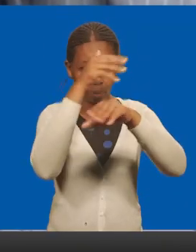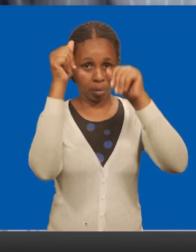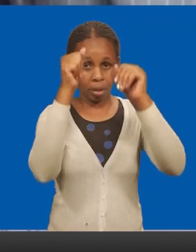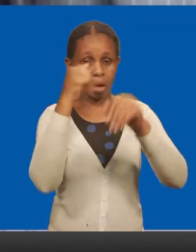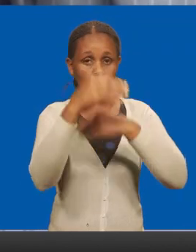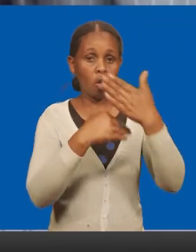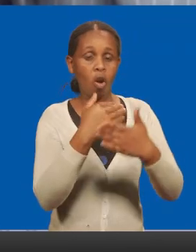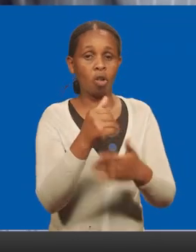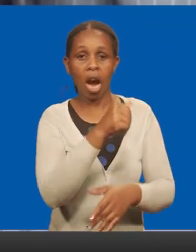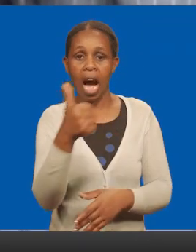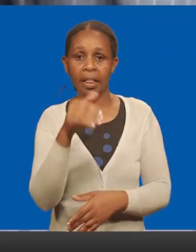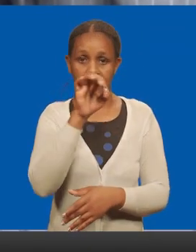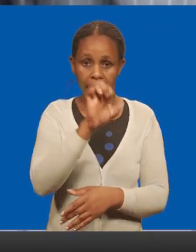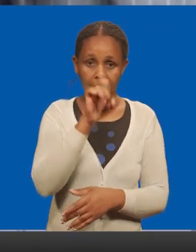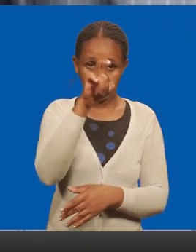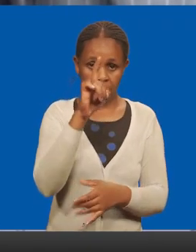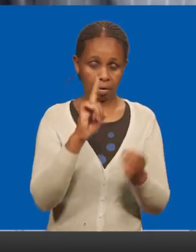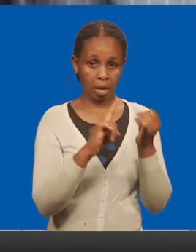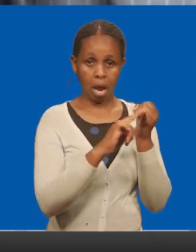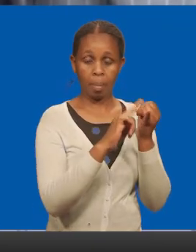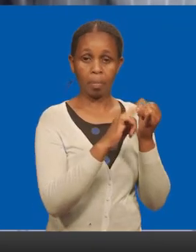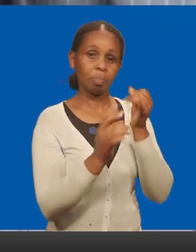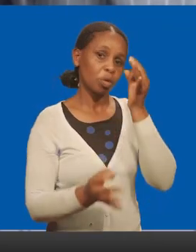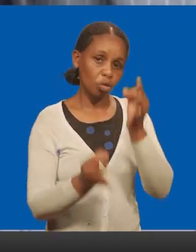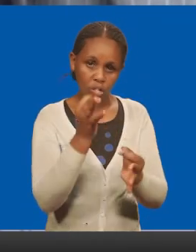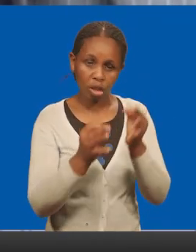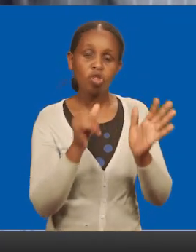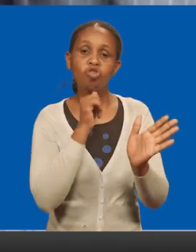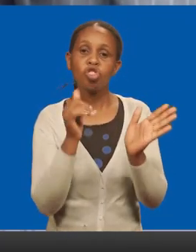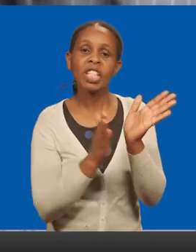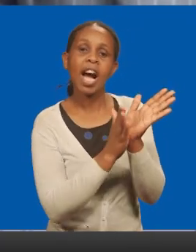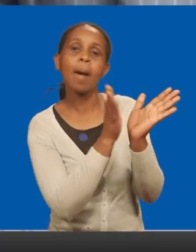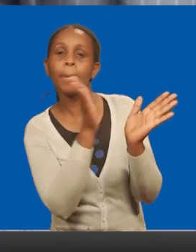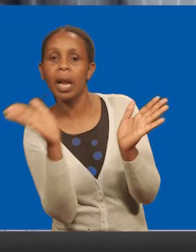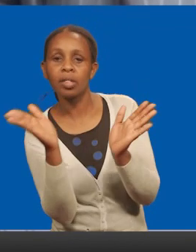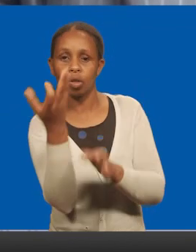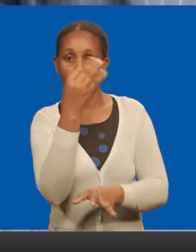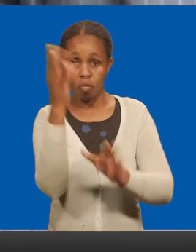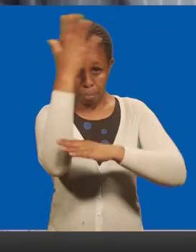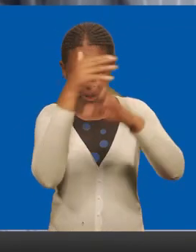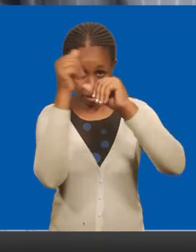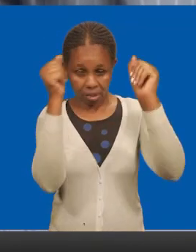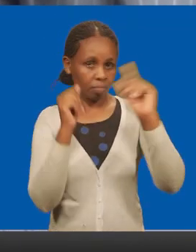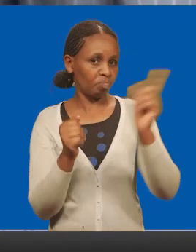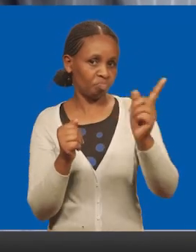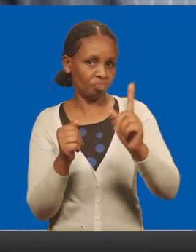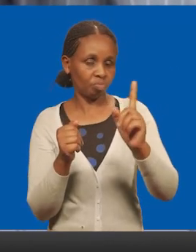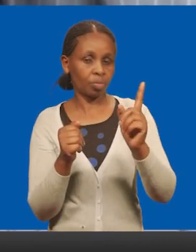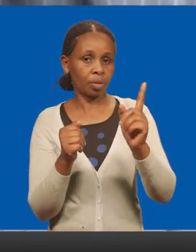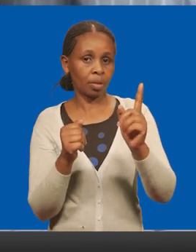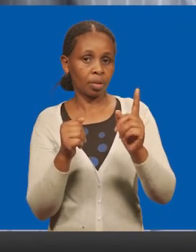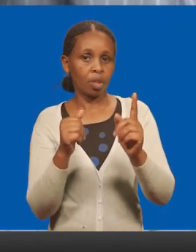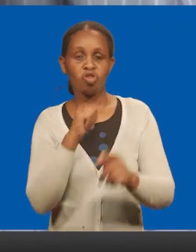and his executive, that number one, the judiciary is not a branch of the presidency. It is